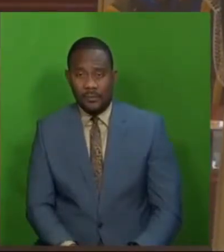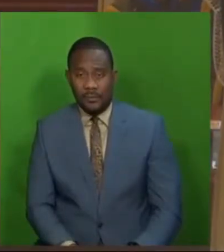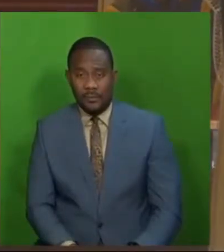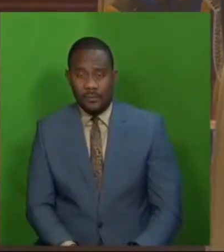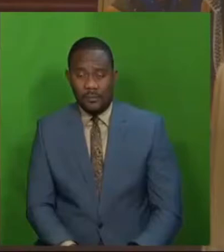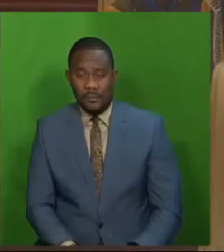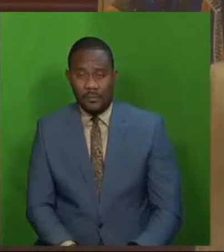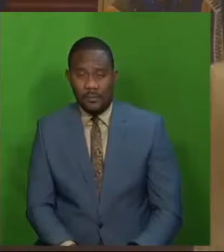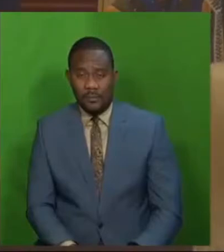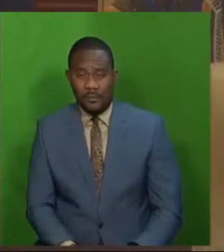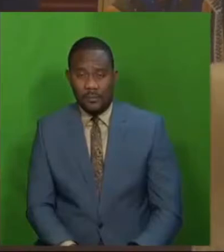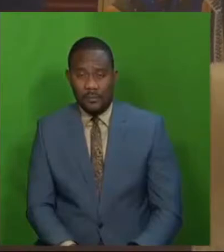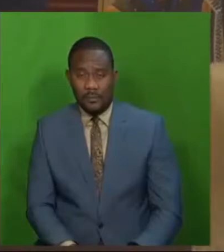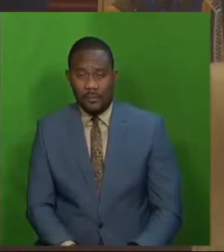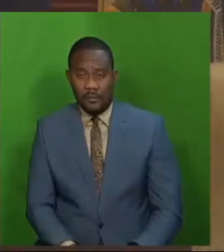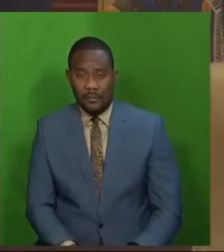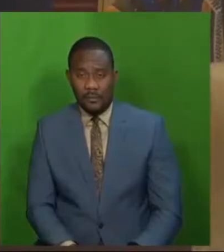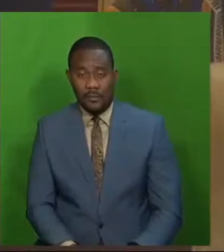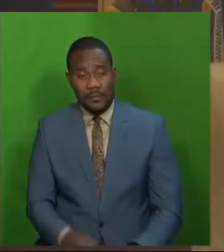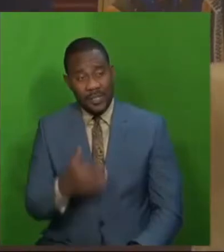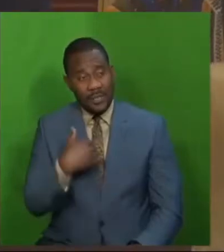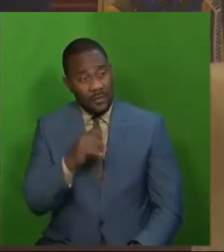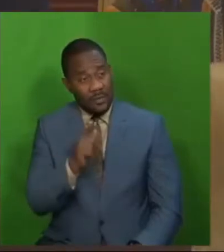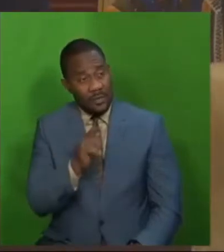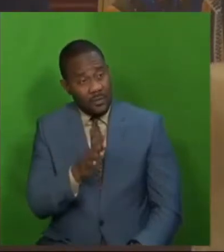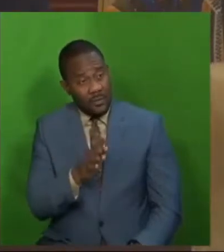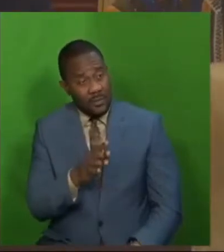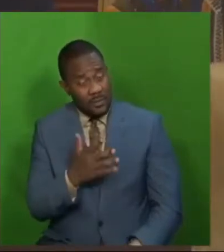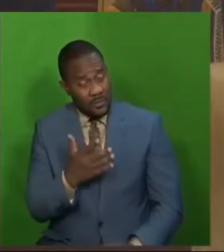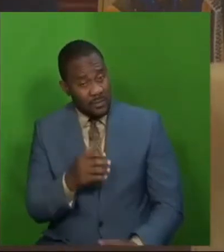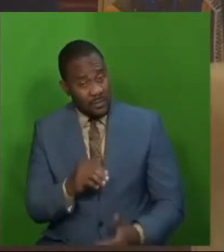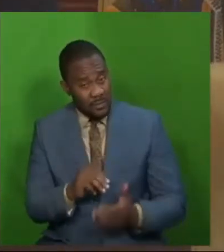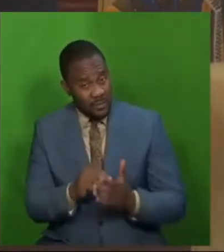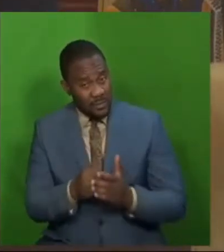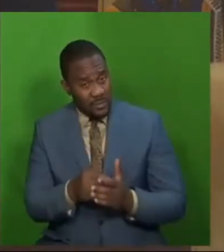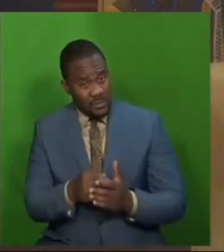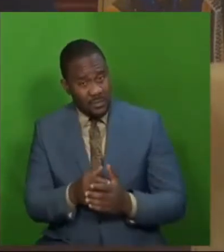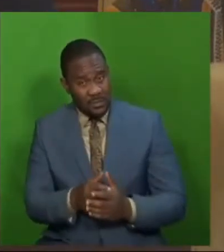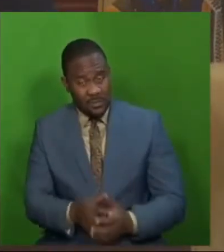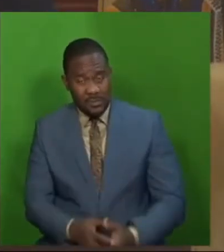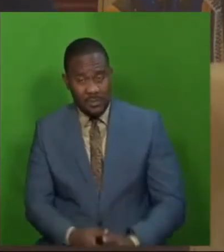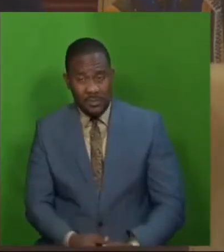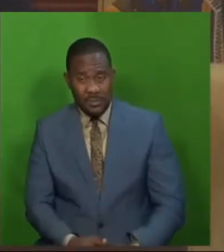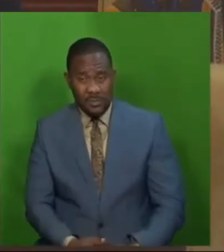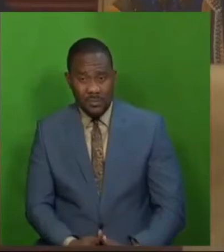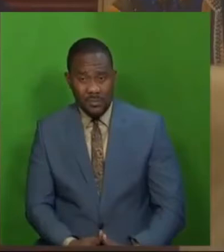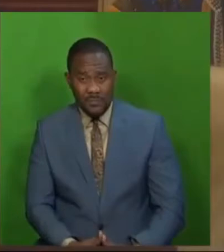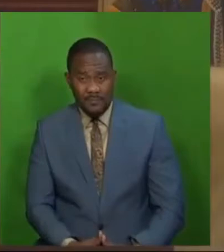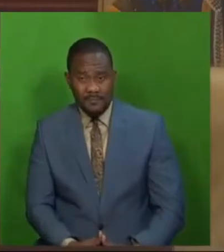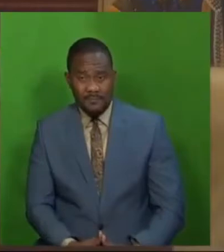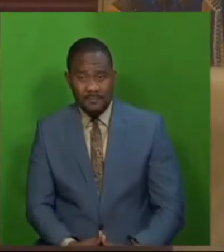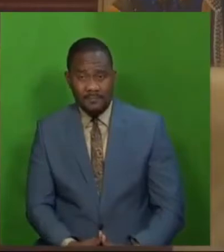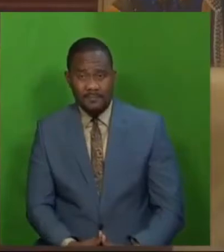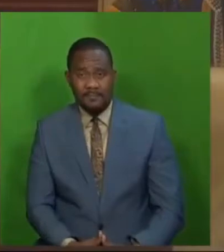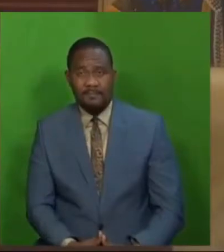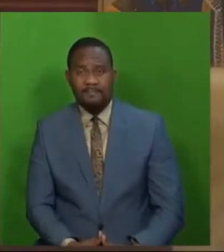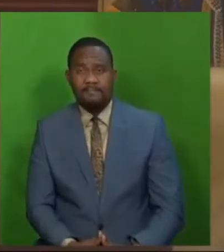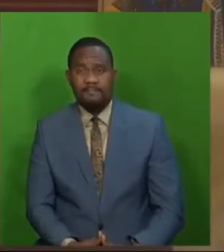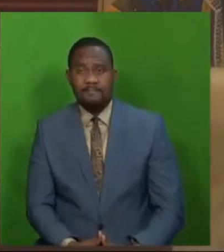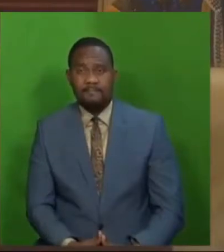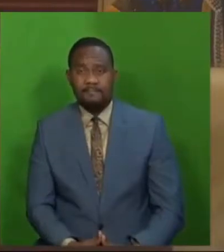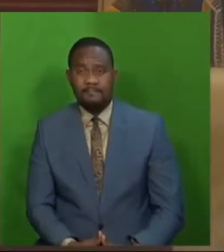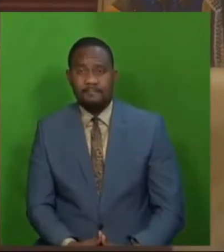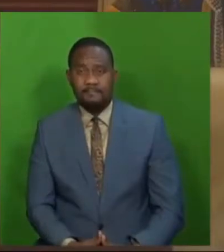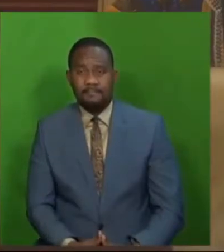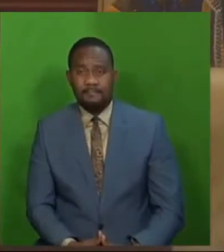Speaker, you have 25 minutes. So I'm very, very observant. Thank you very much. Mr. Speaker, the president also indicated that in